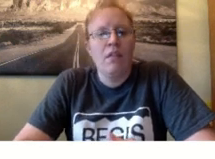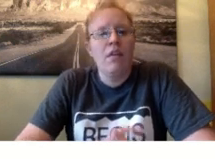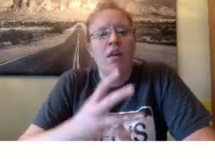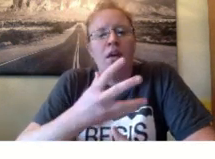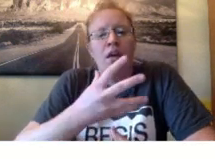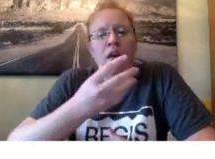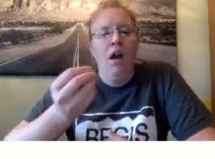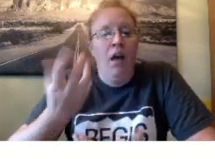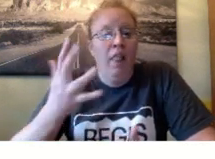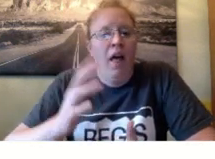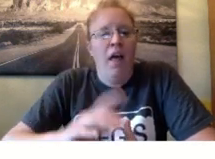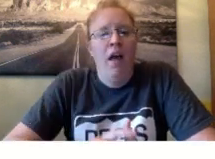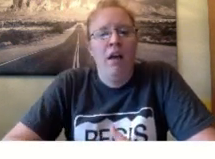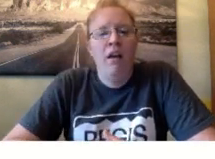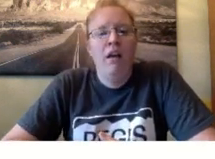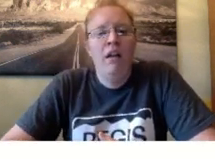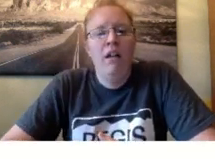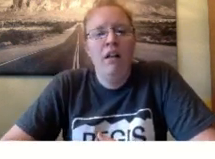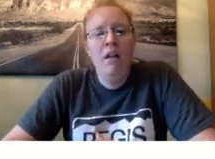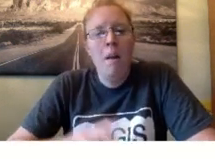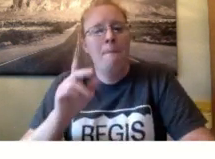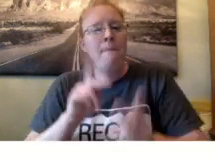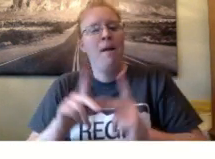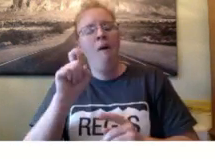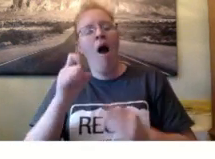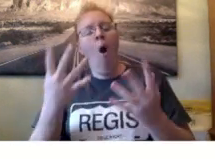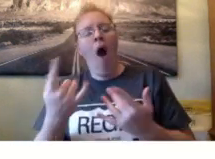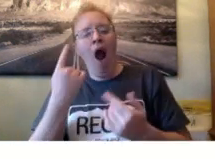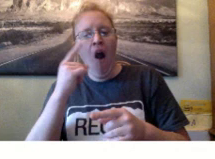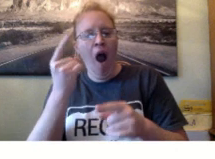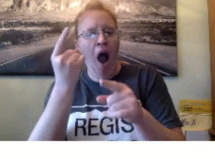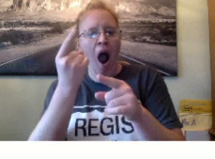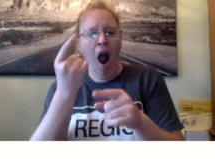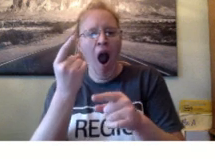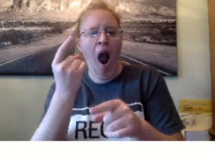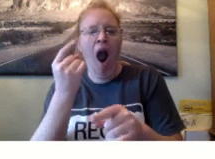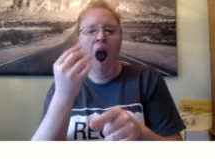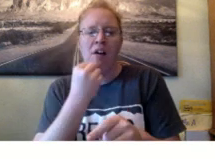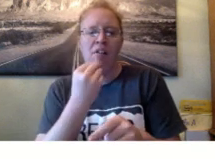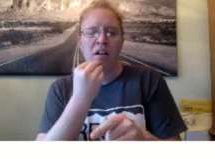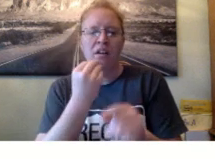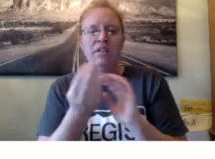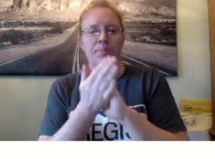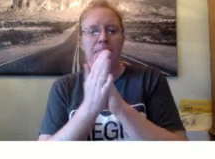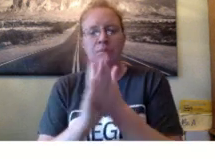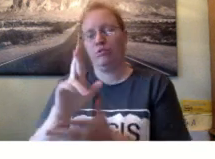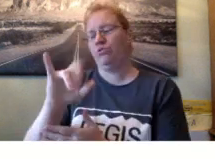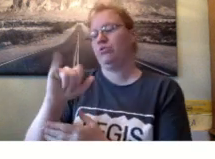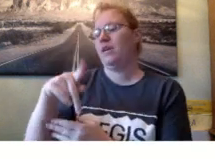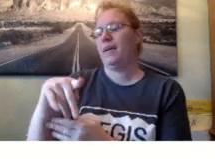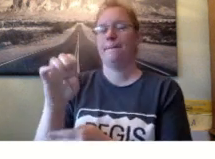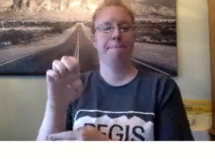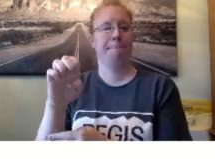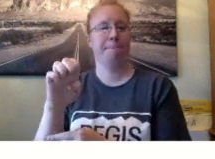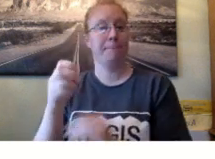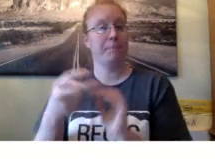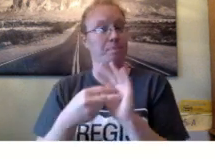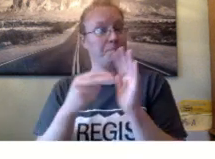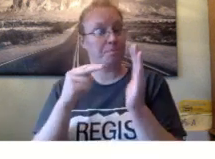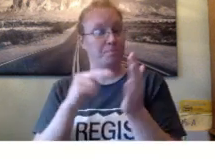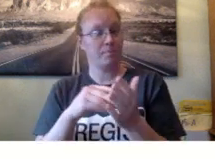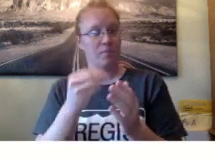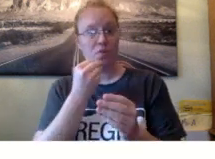And that's it. All right. People must wait for the food to become ripe. Ripe means the